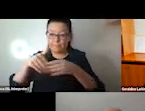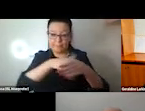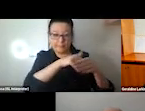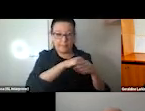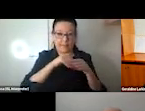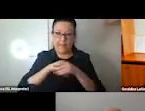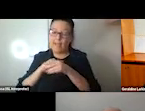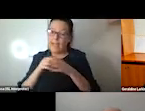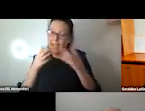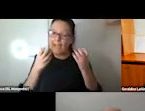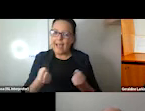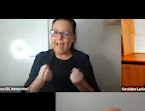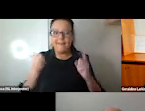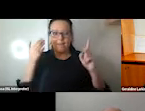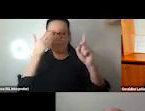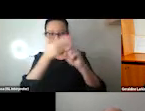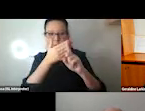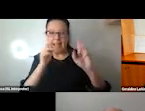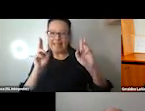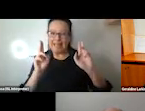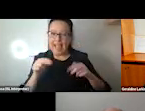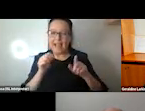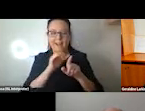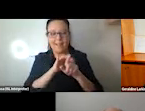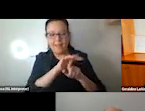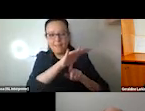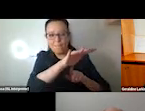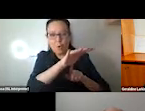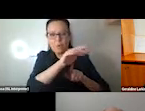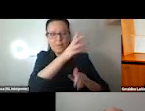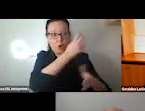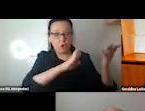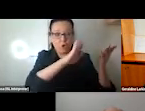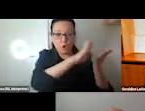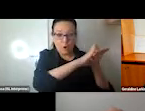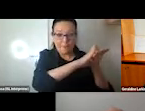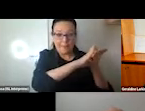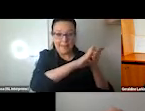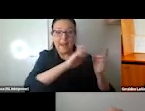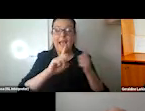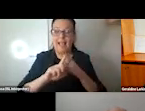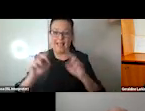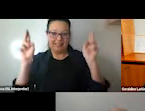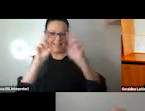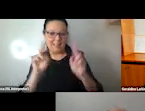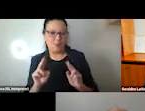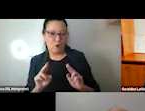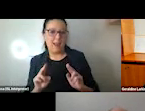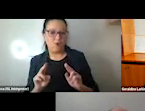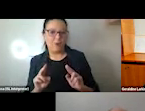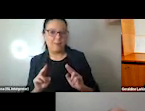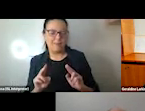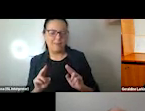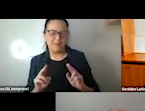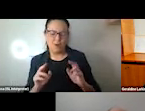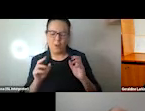influence on the European stage and indeed on the international stage. So it's hugely important. And